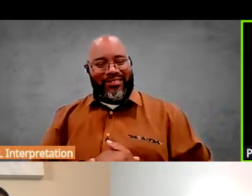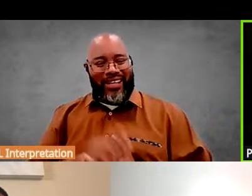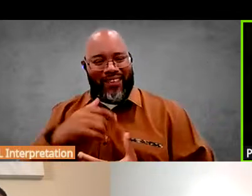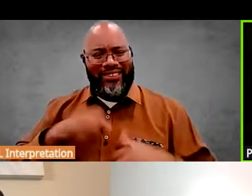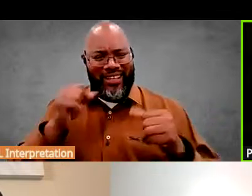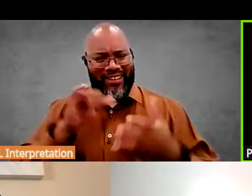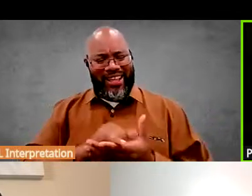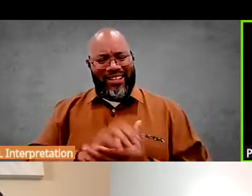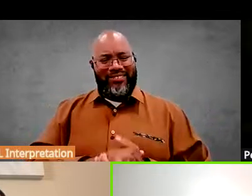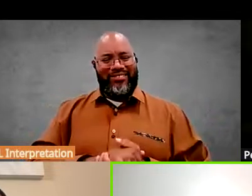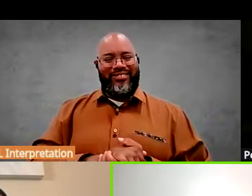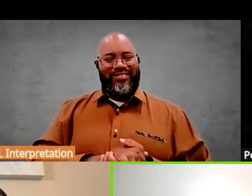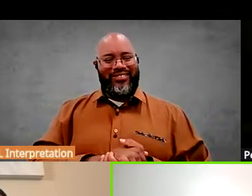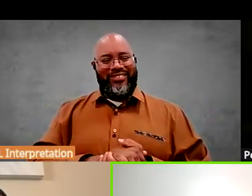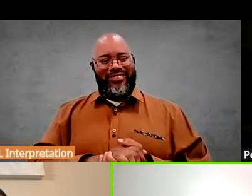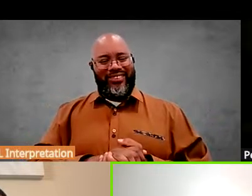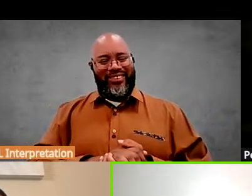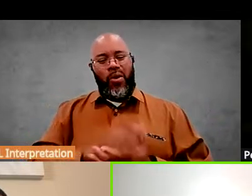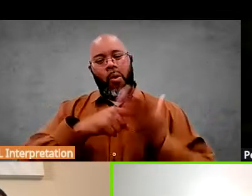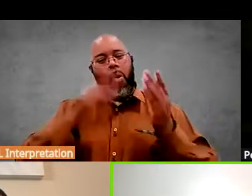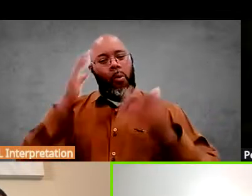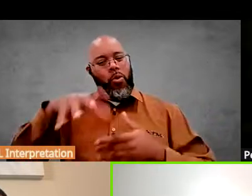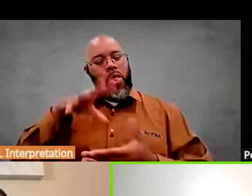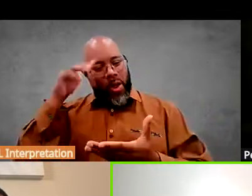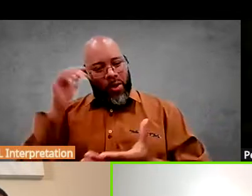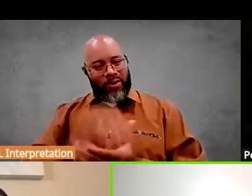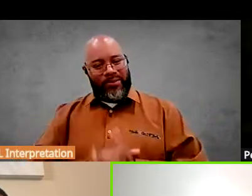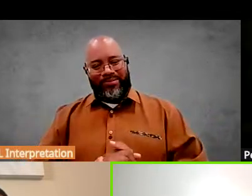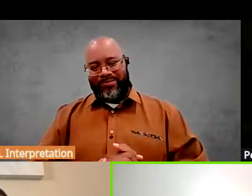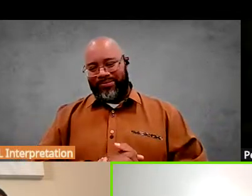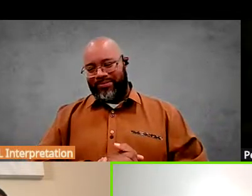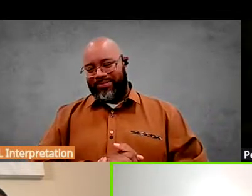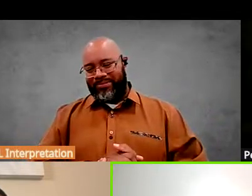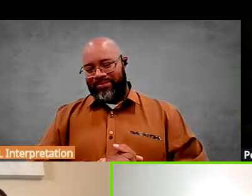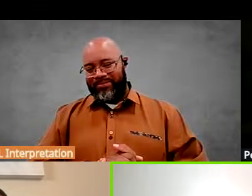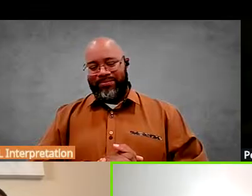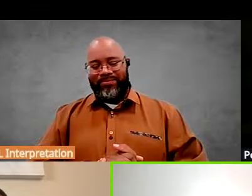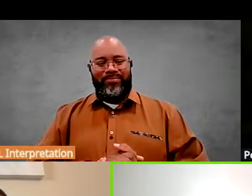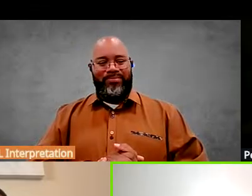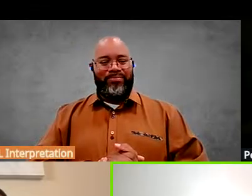that. I What like will I that. learn? I Yeah. like that.